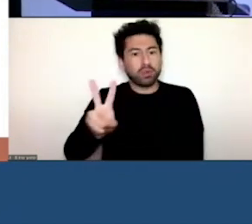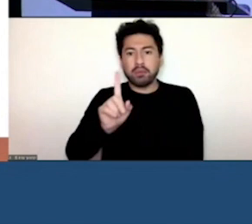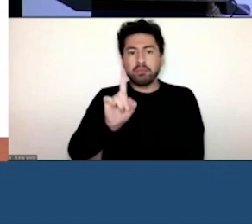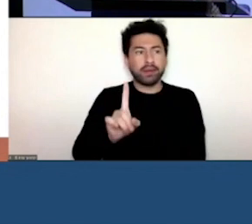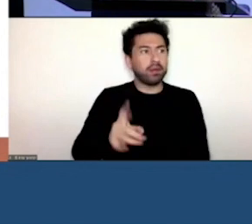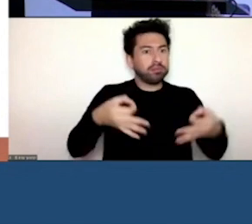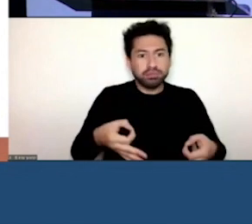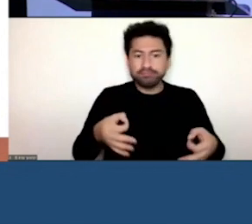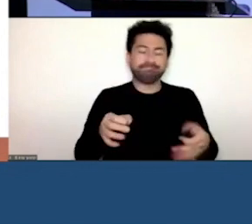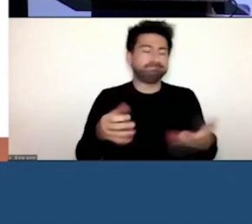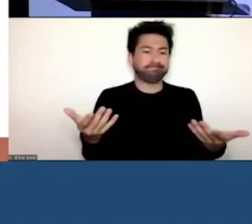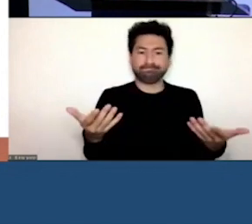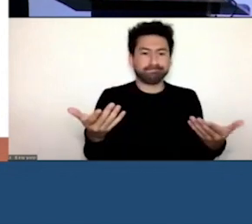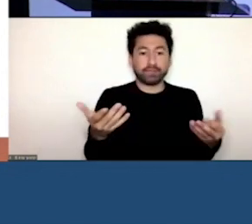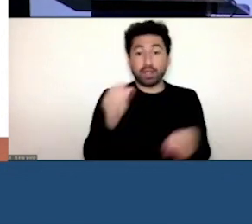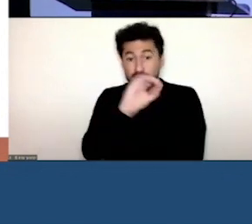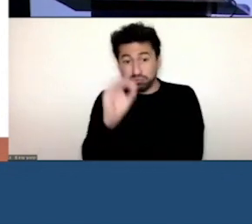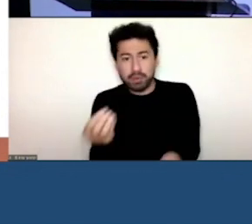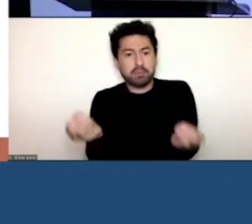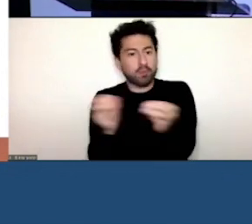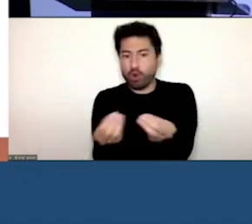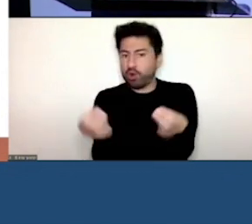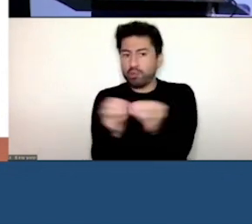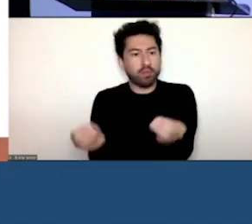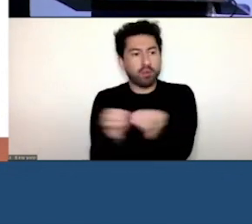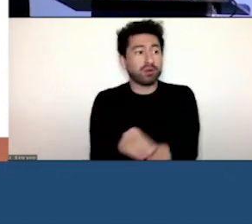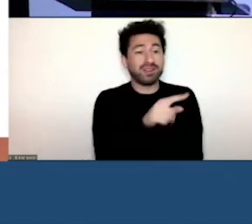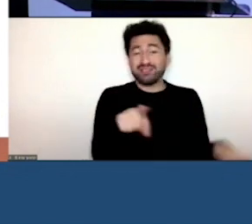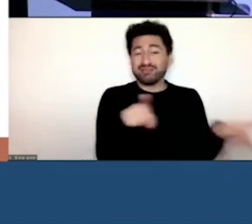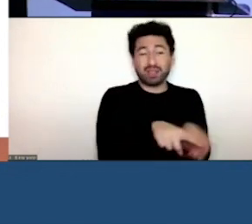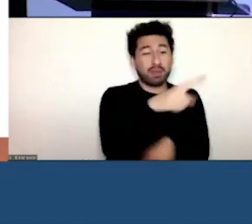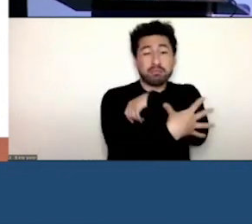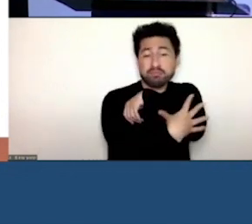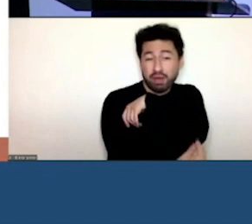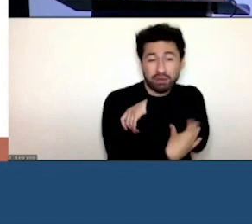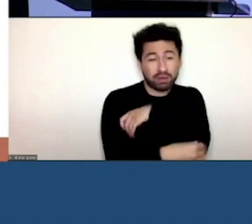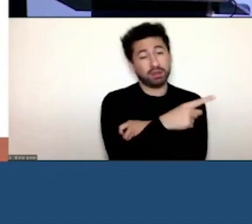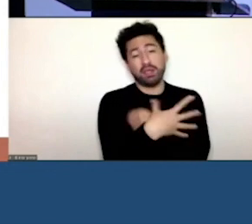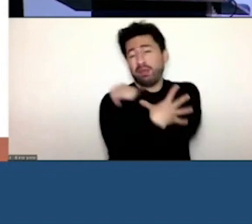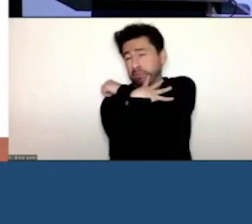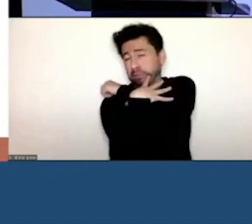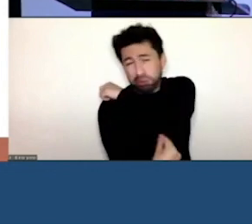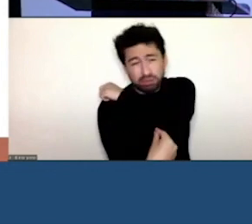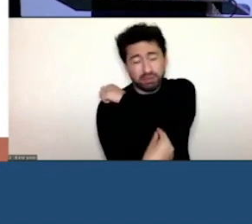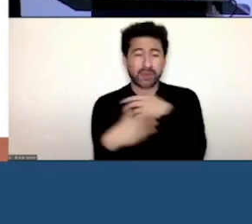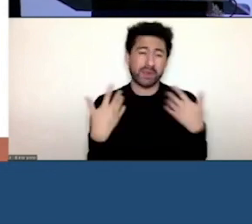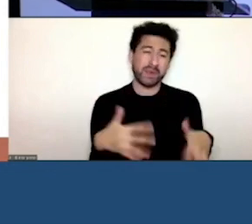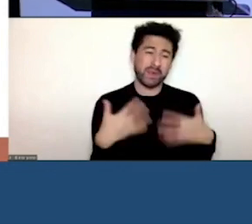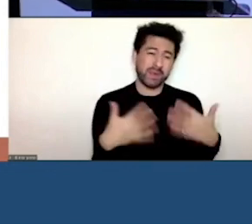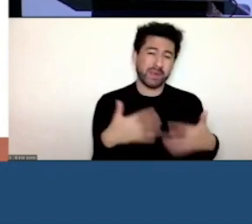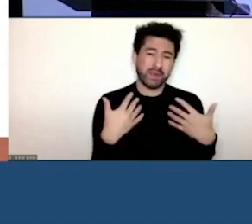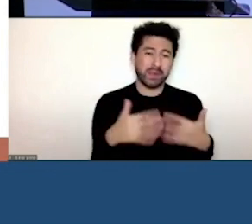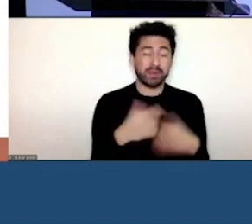is sure, and inflation is rising, and poverty. I mentioned poverty, extreme poverty, in